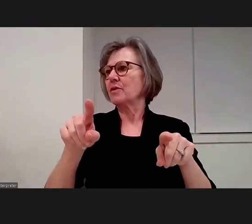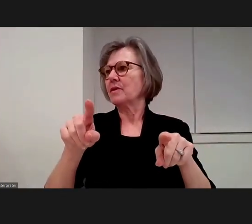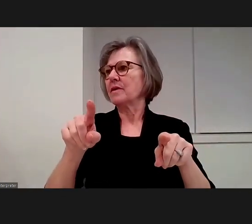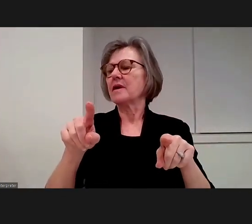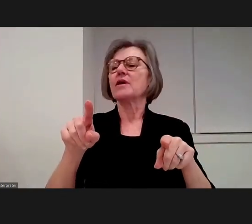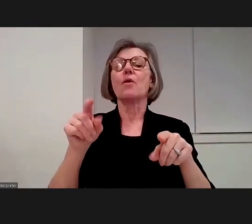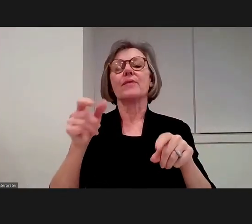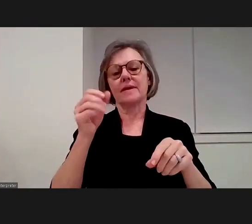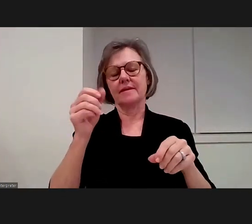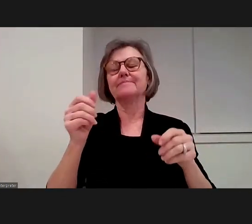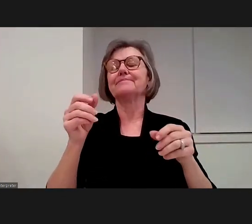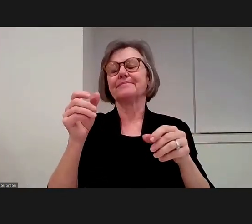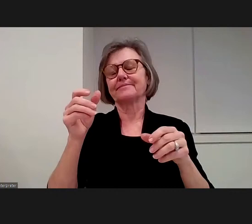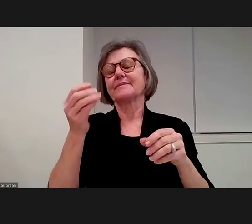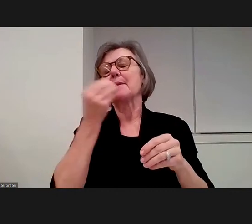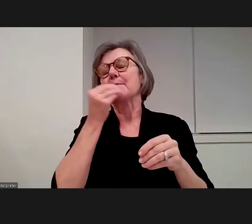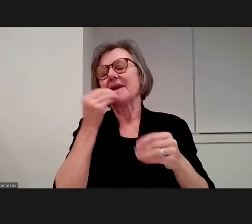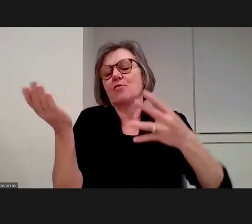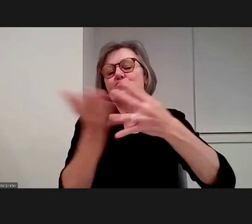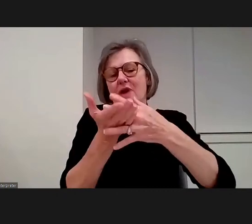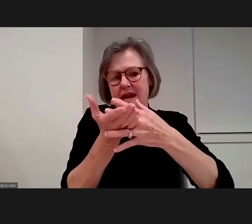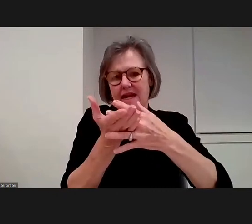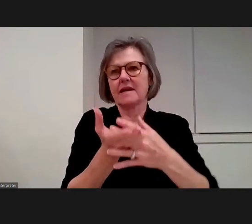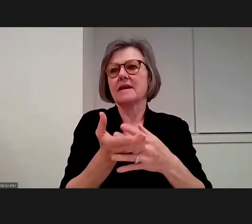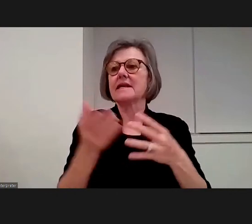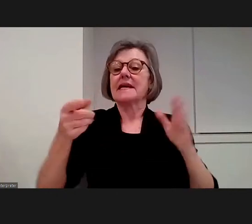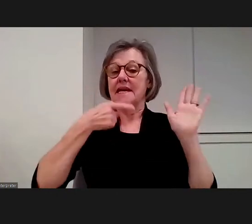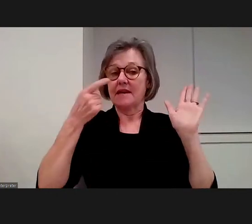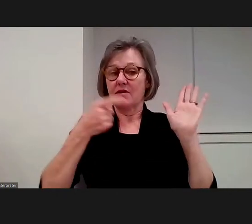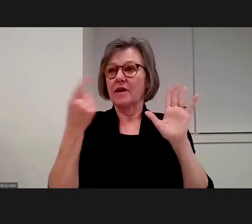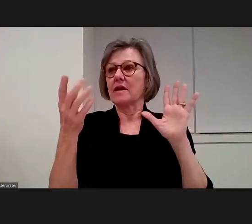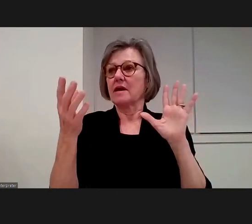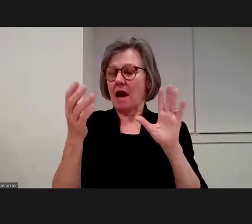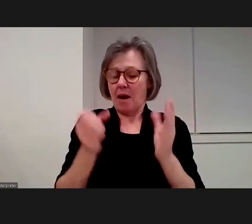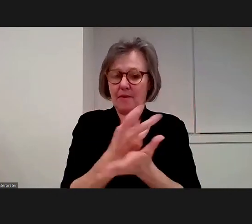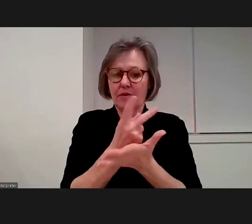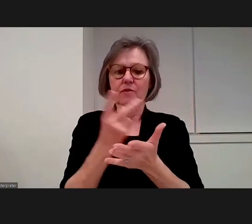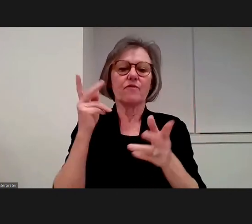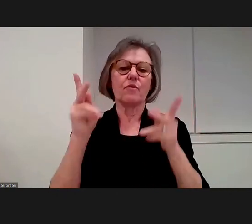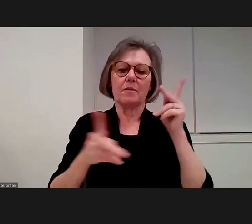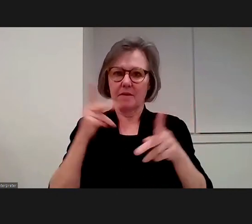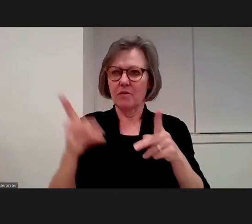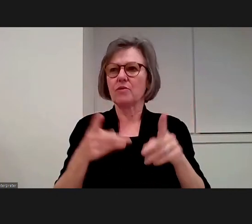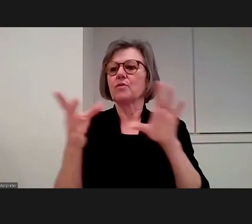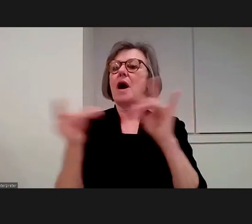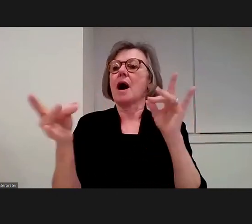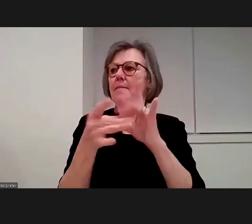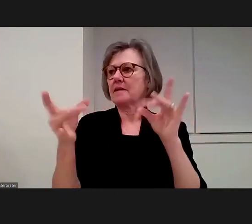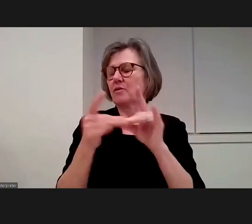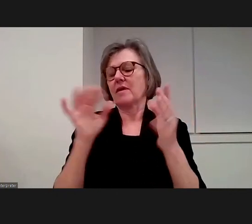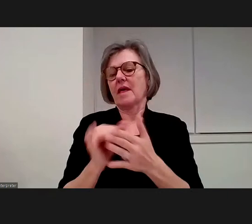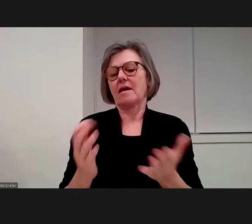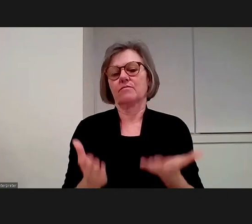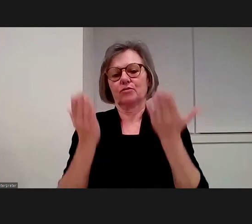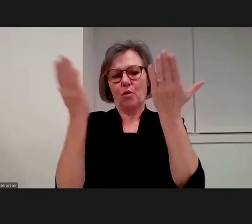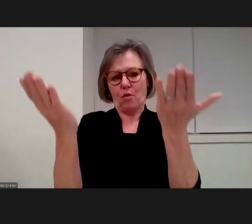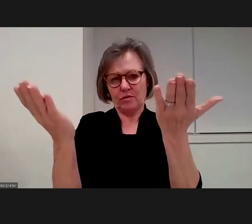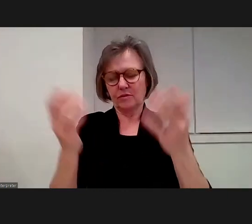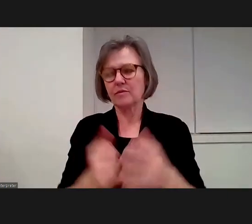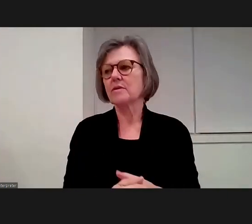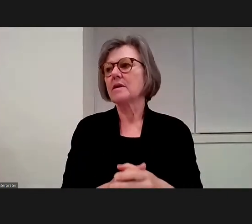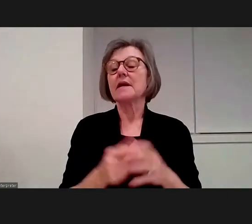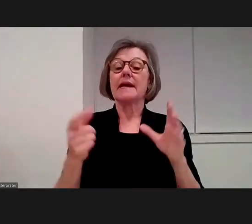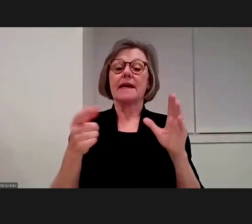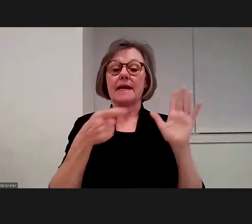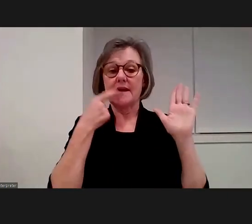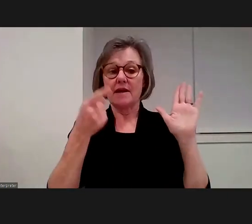breaks. This hearing is an opportunity for the members of the public to comment on the proposal. This hearing